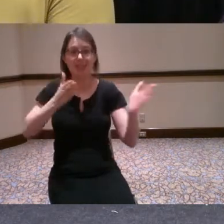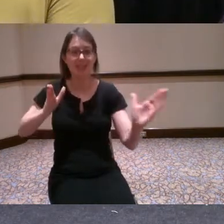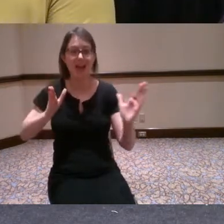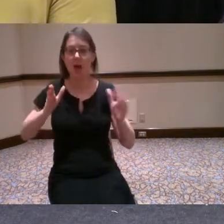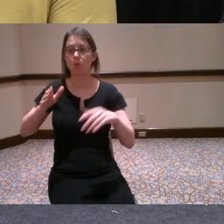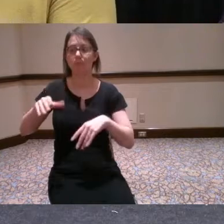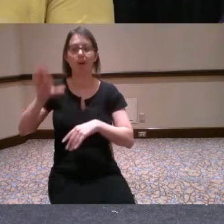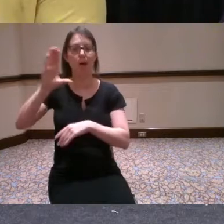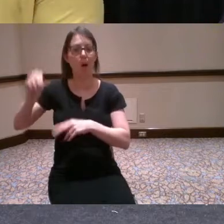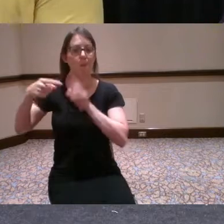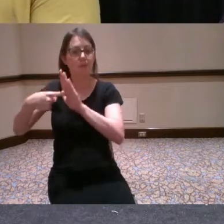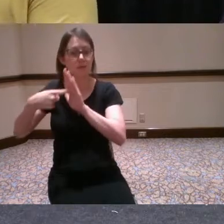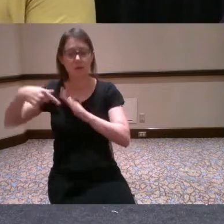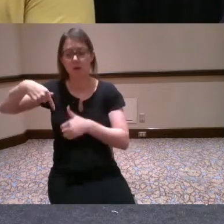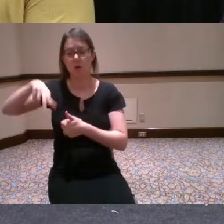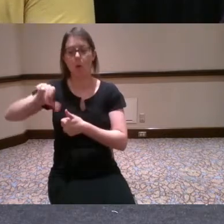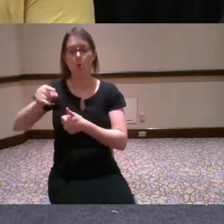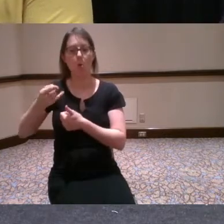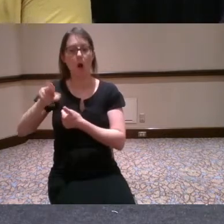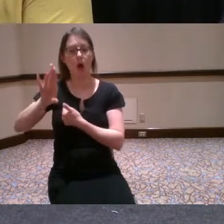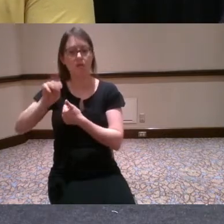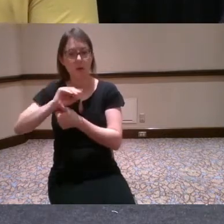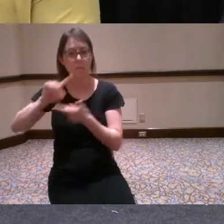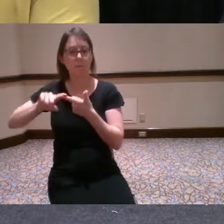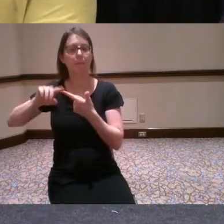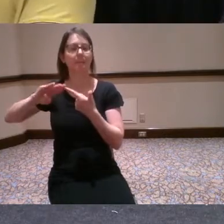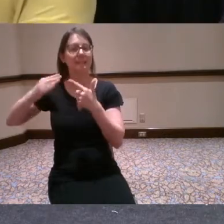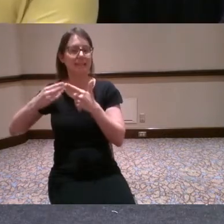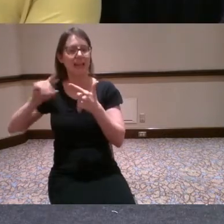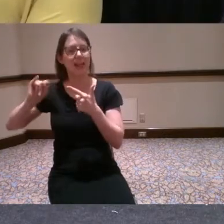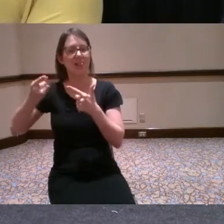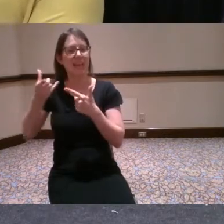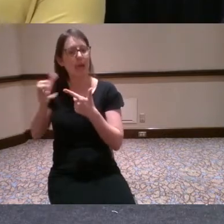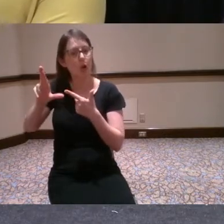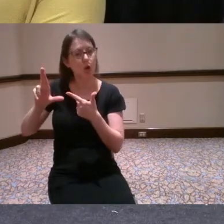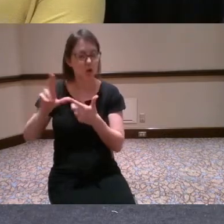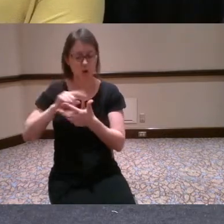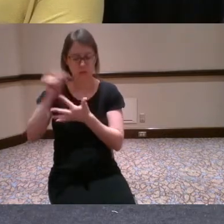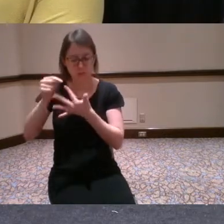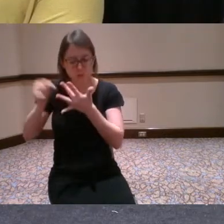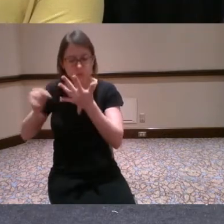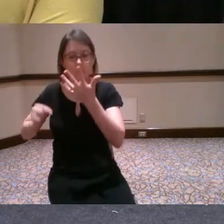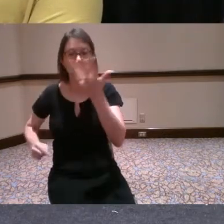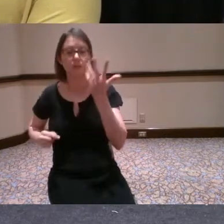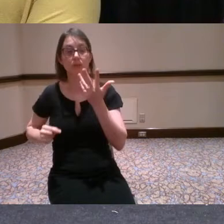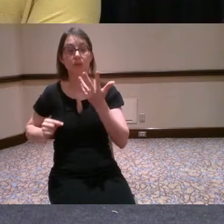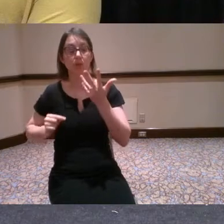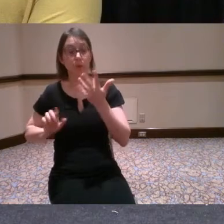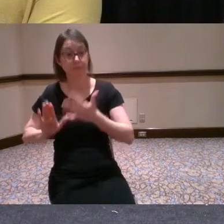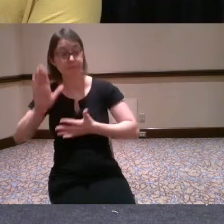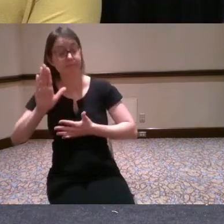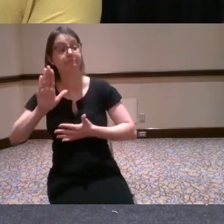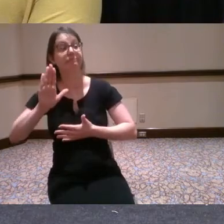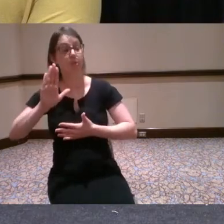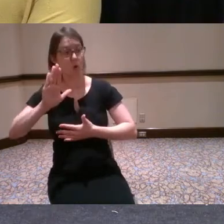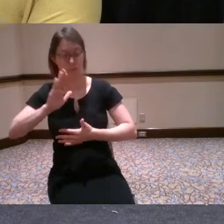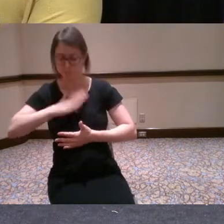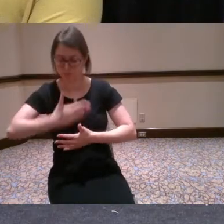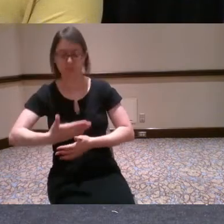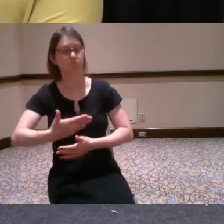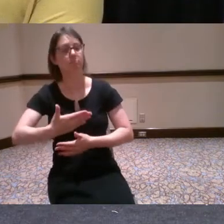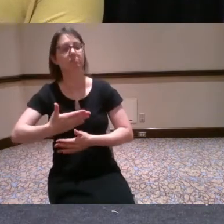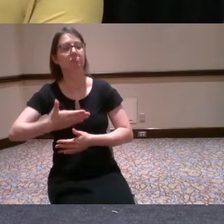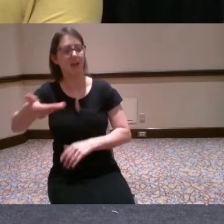Quantum and City Theater and beyond in the public, who are saying, we're making these commitments to make sure that we hire